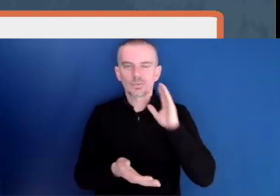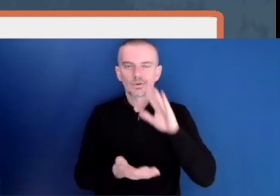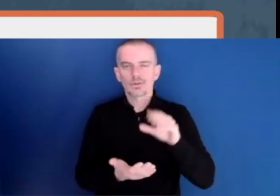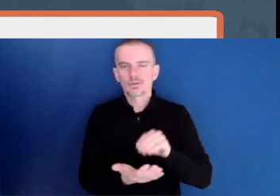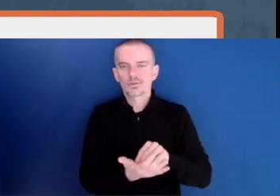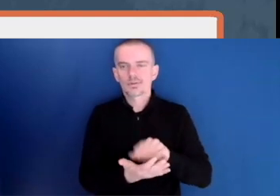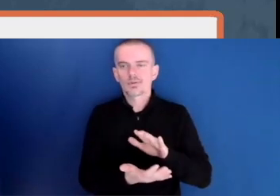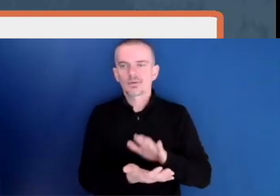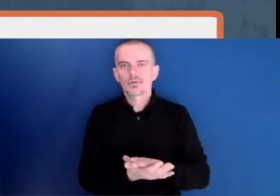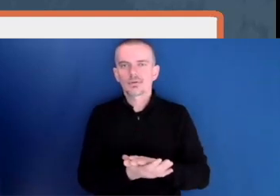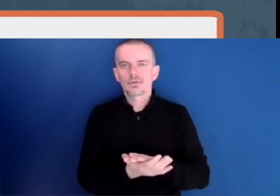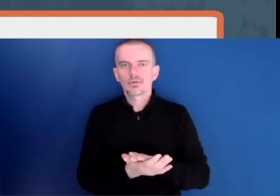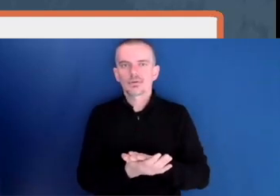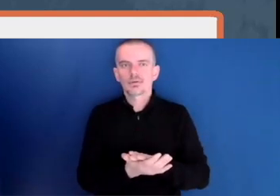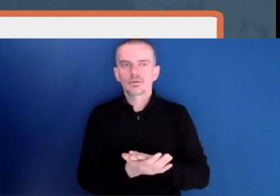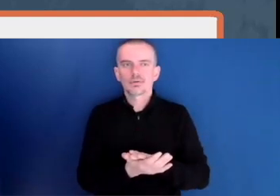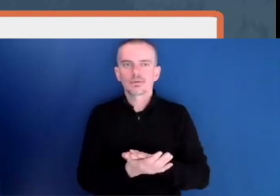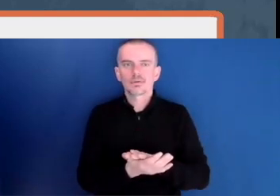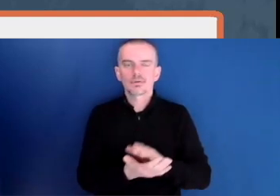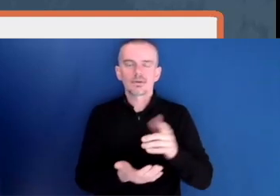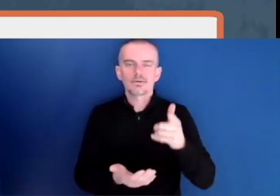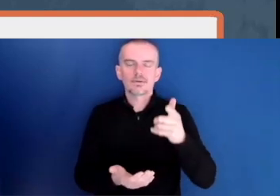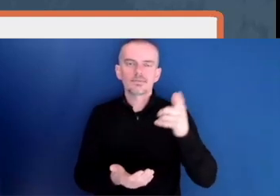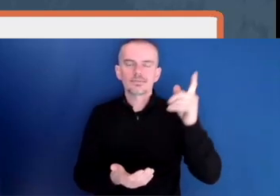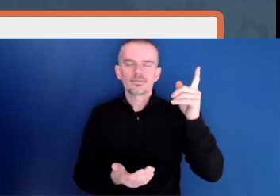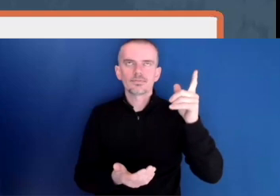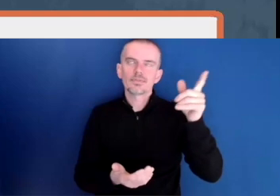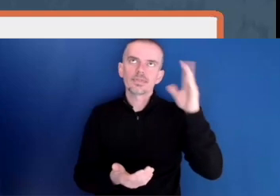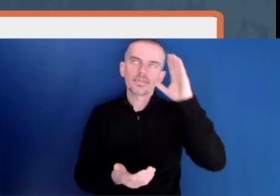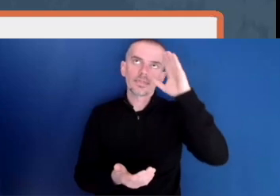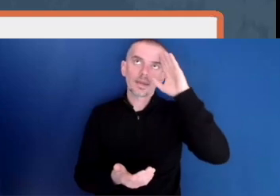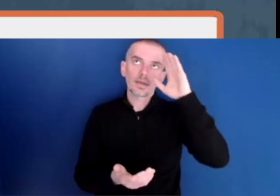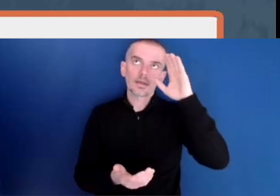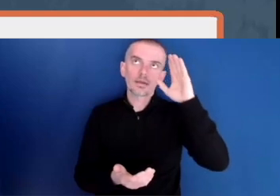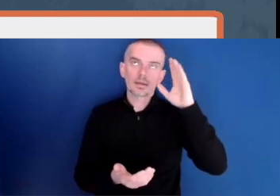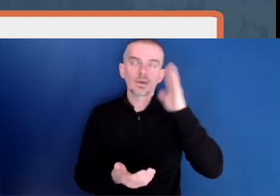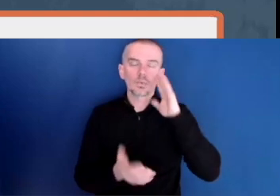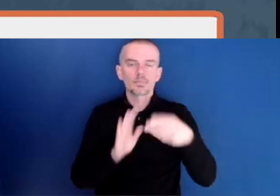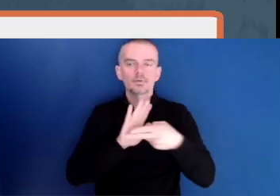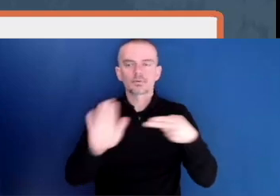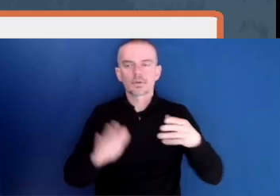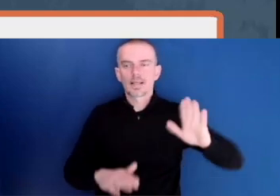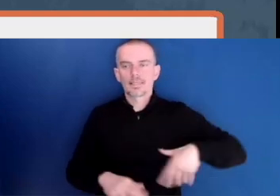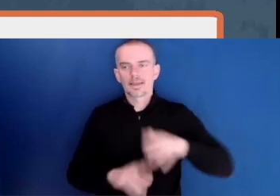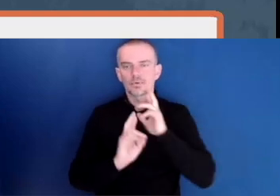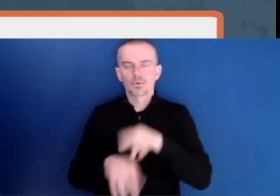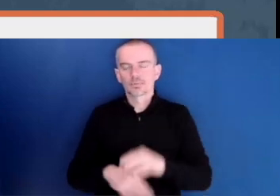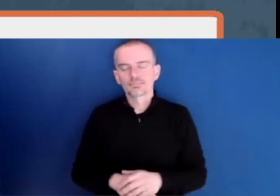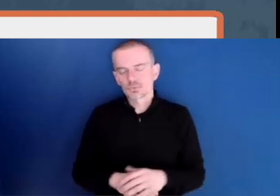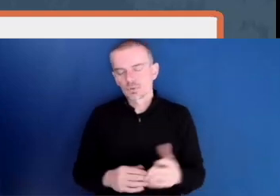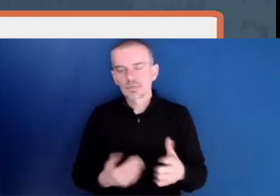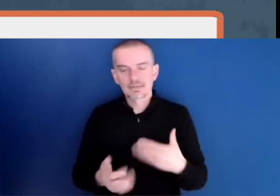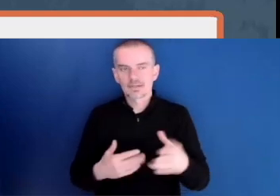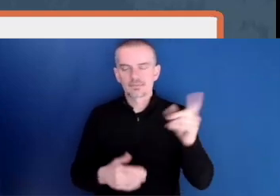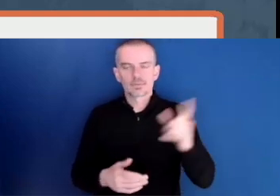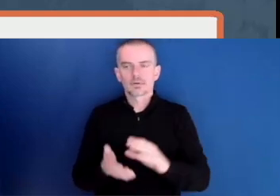it's a known thing that you have submitted that as a late report. So deadlines are really key.